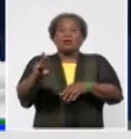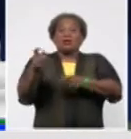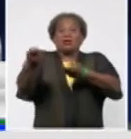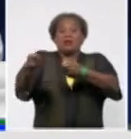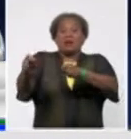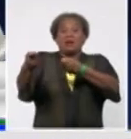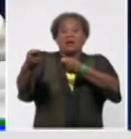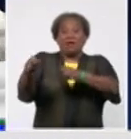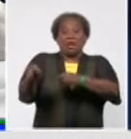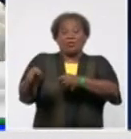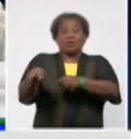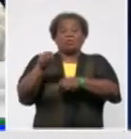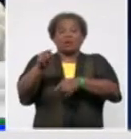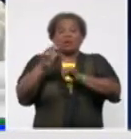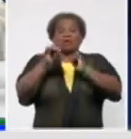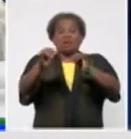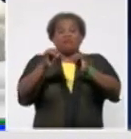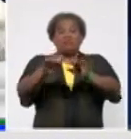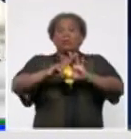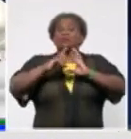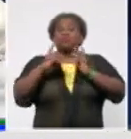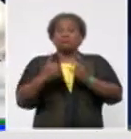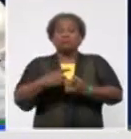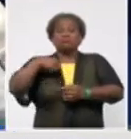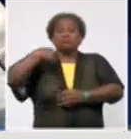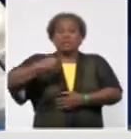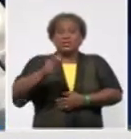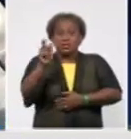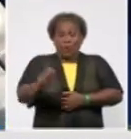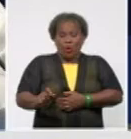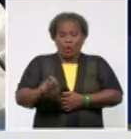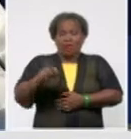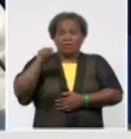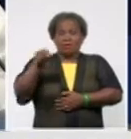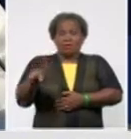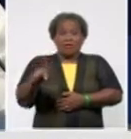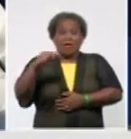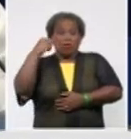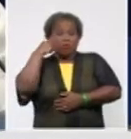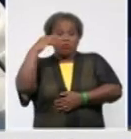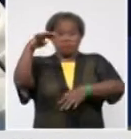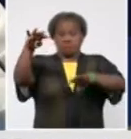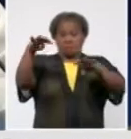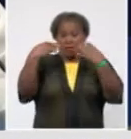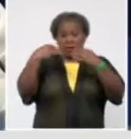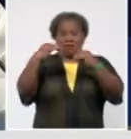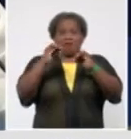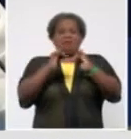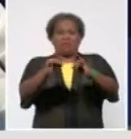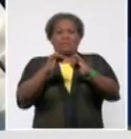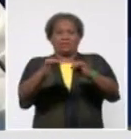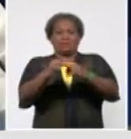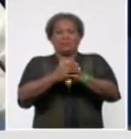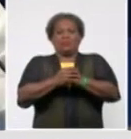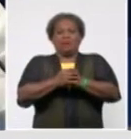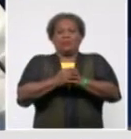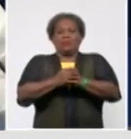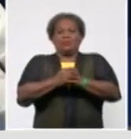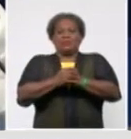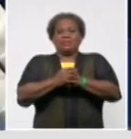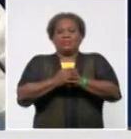this briefing. We start today's press conference with the unfortunate news of the death of two